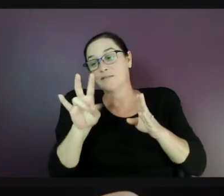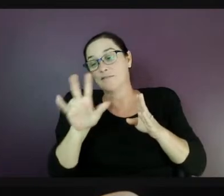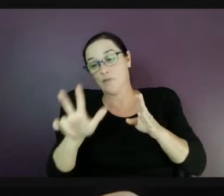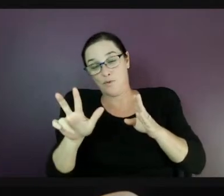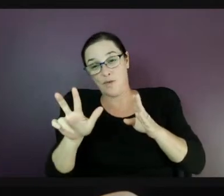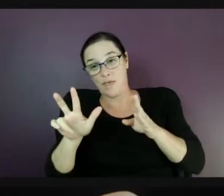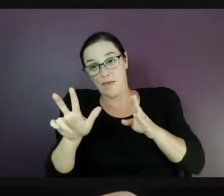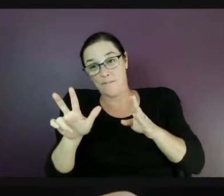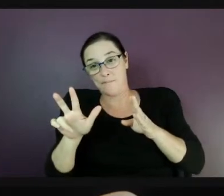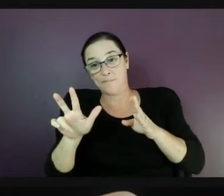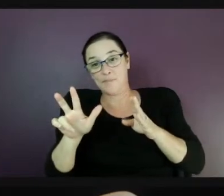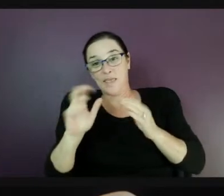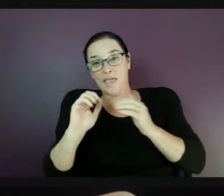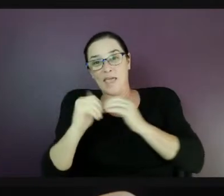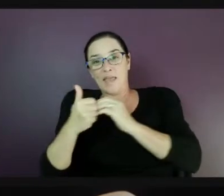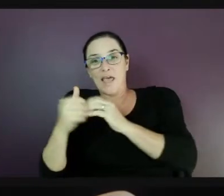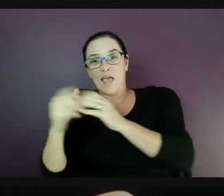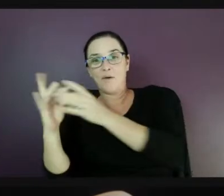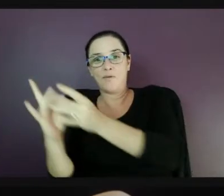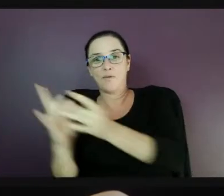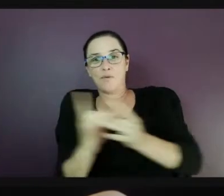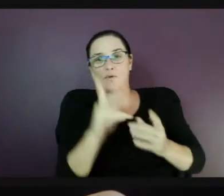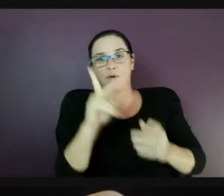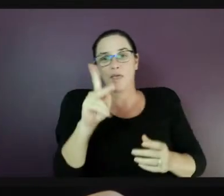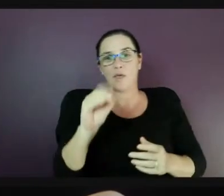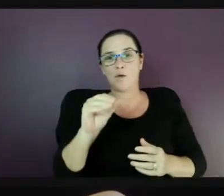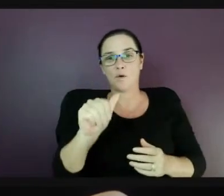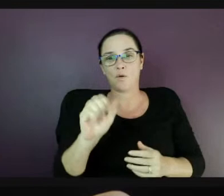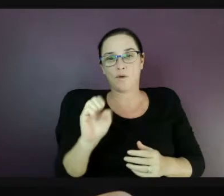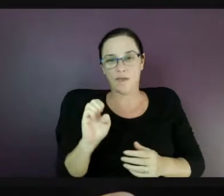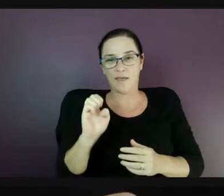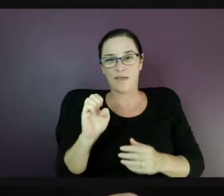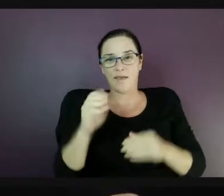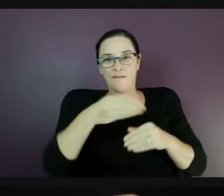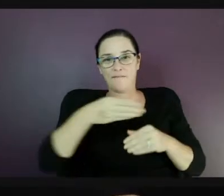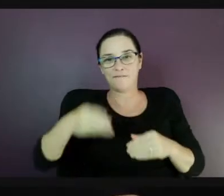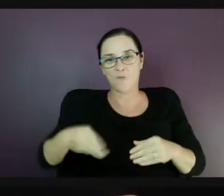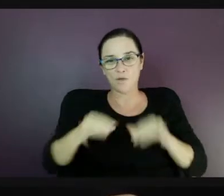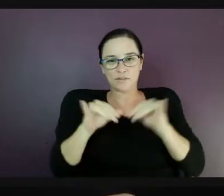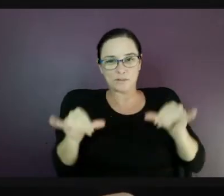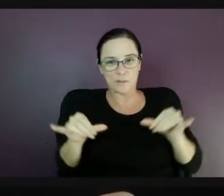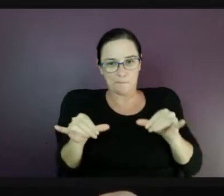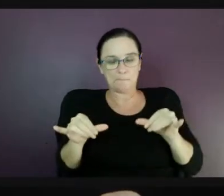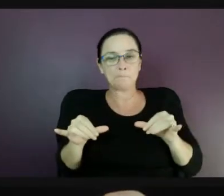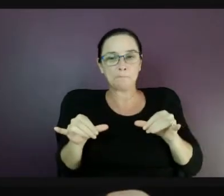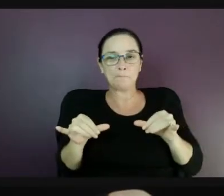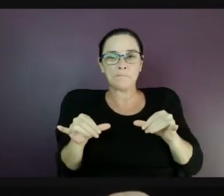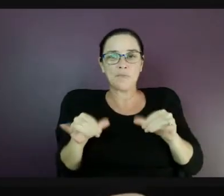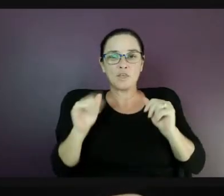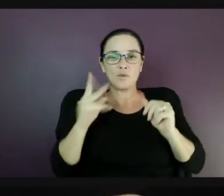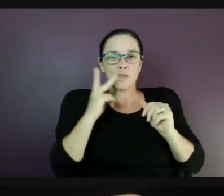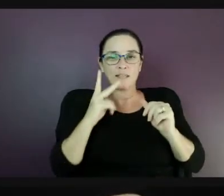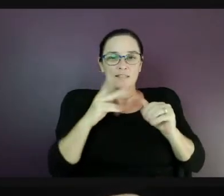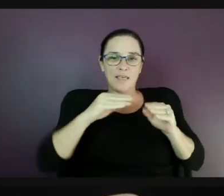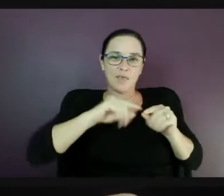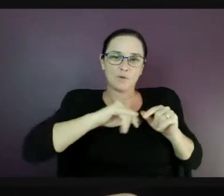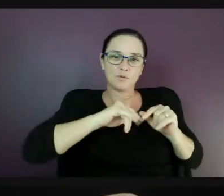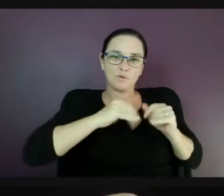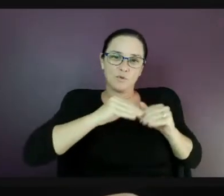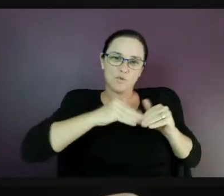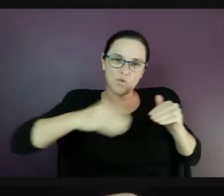this trend of the Kauai fault system right through here, right? That's the trend of these of these cracks. This